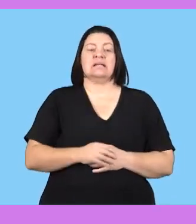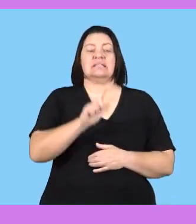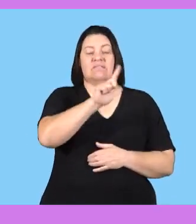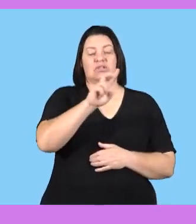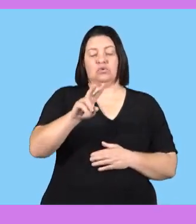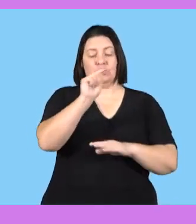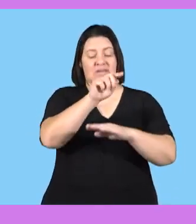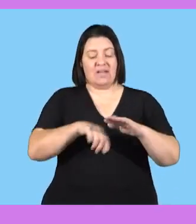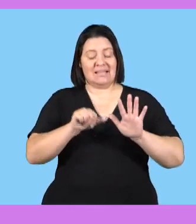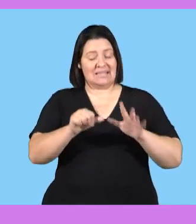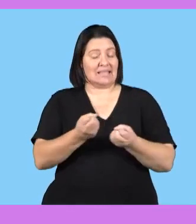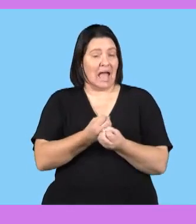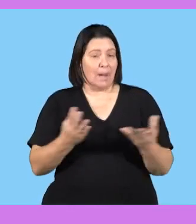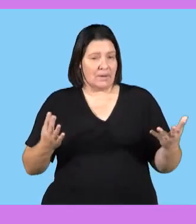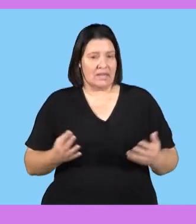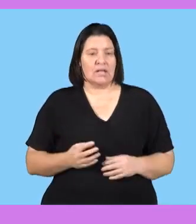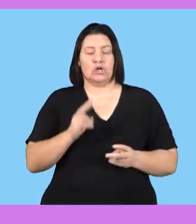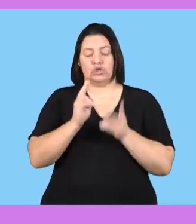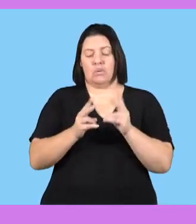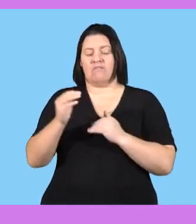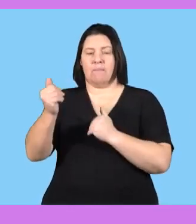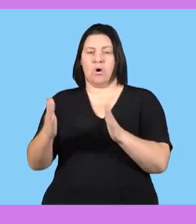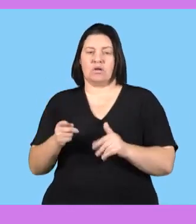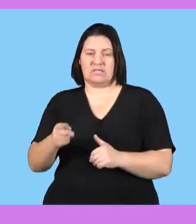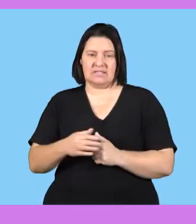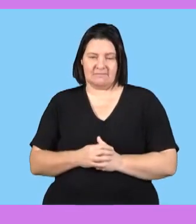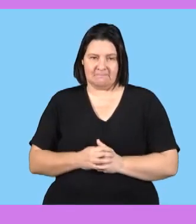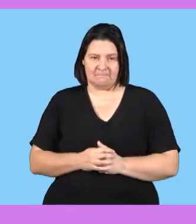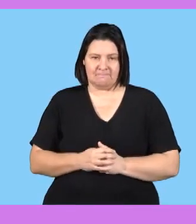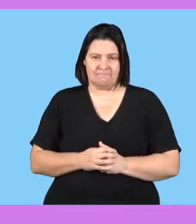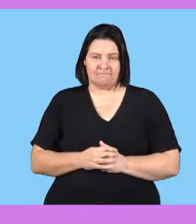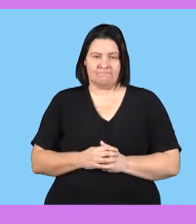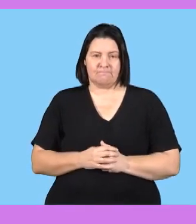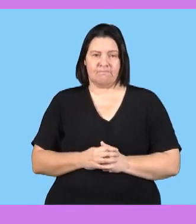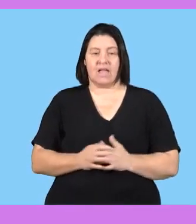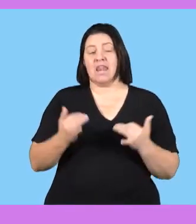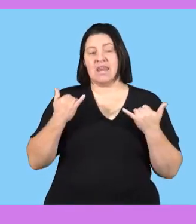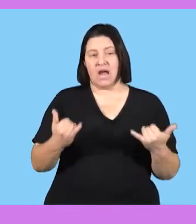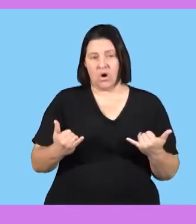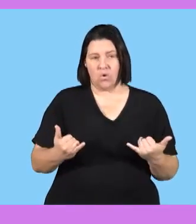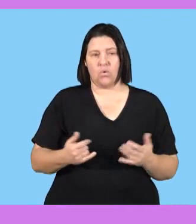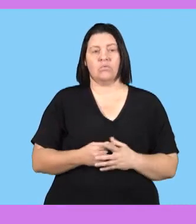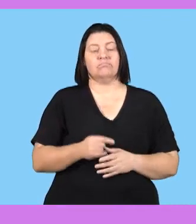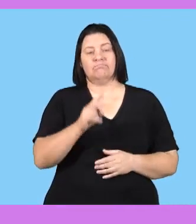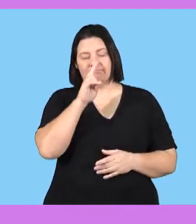then 72 divided by 6, we get 12 boxes.